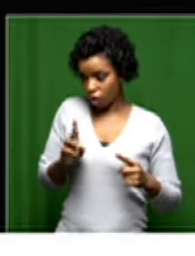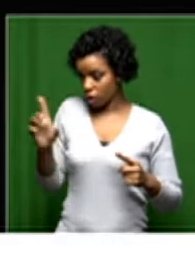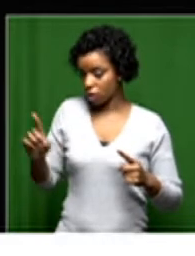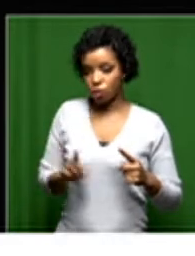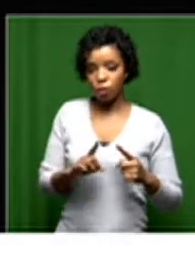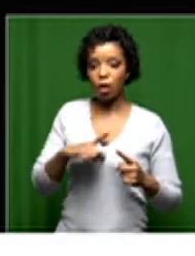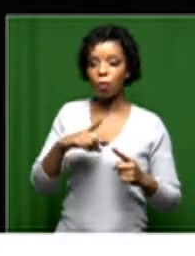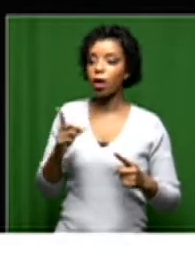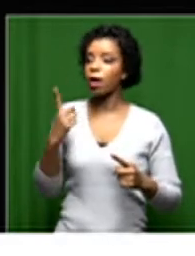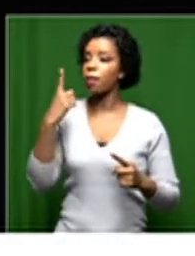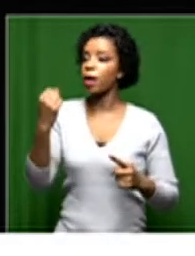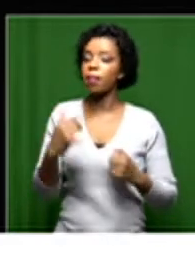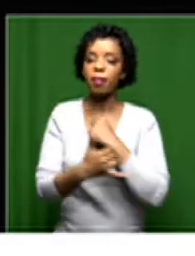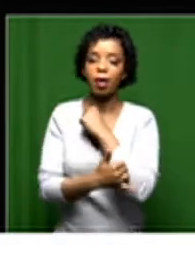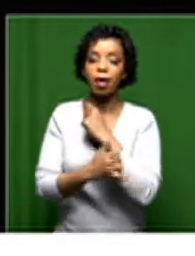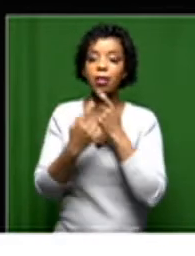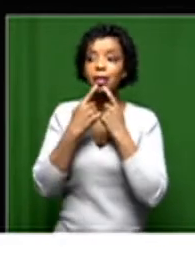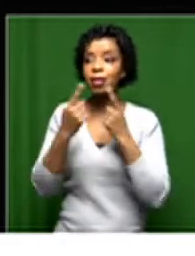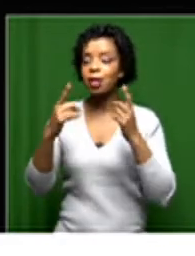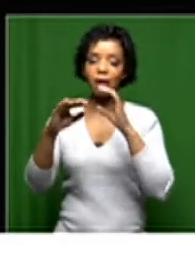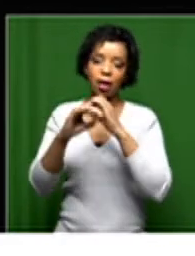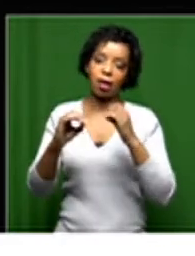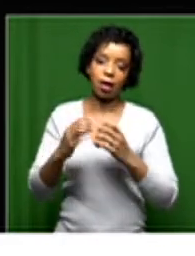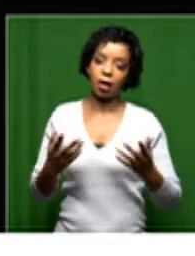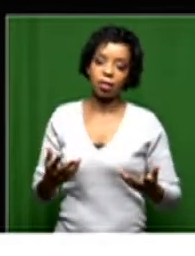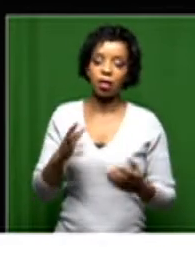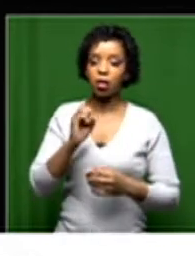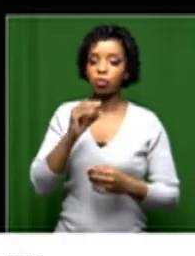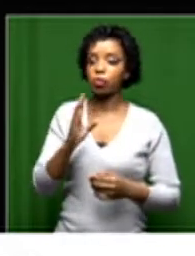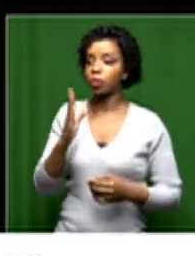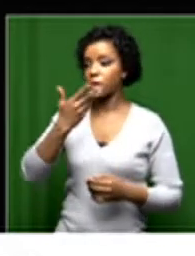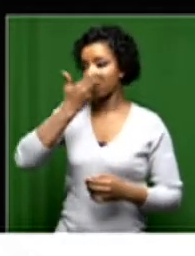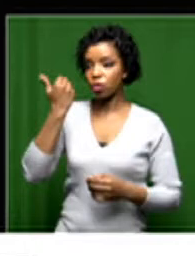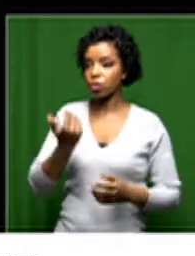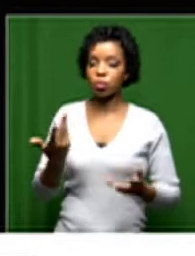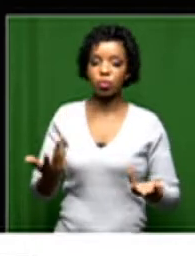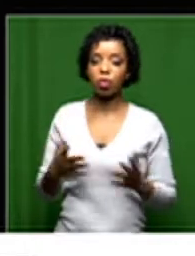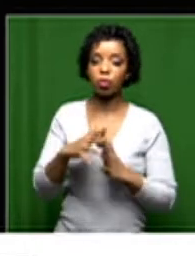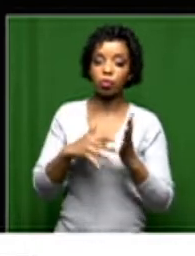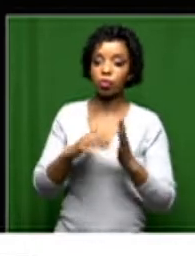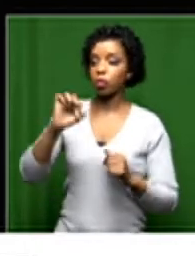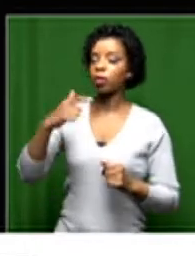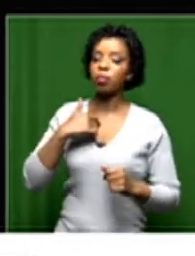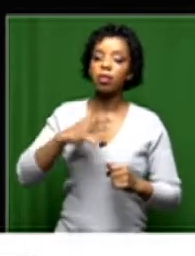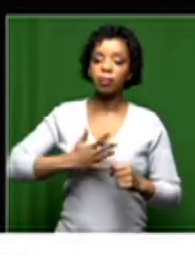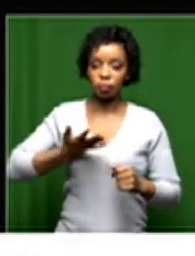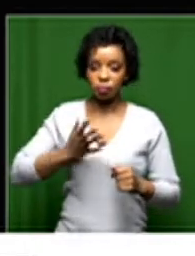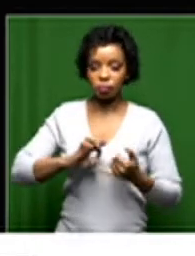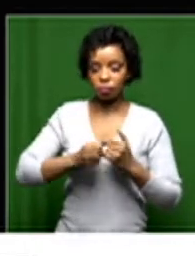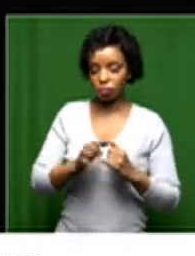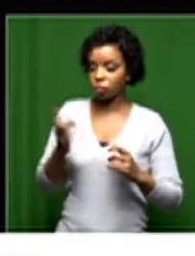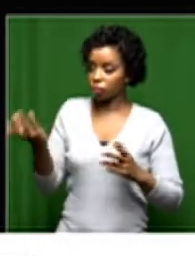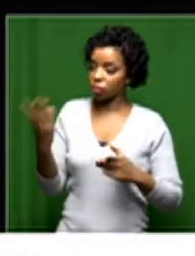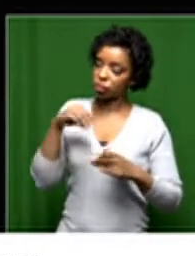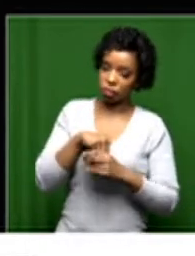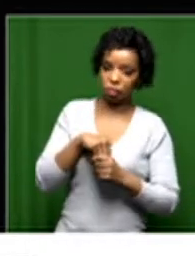left the country without even saying anything. No one knows her story. So I'm trying to give her a voice and also trying to bring my point